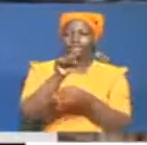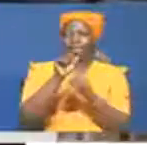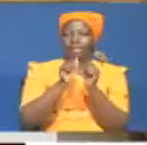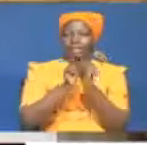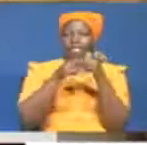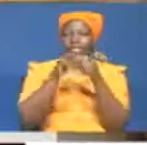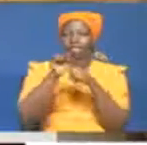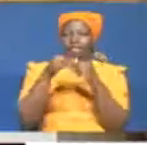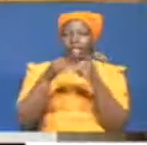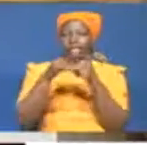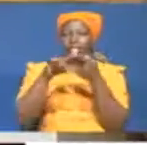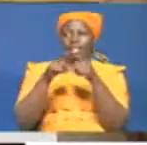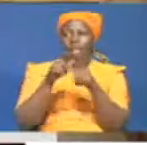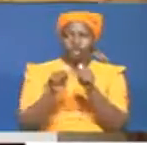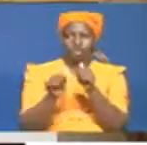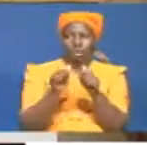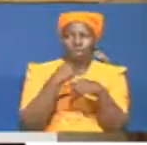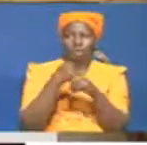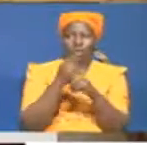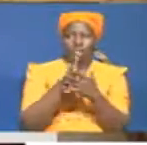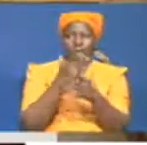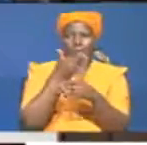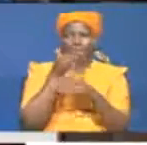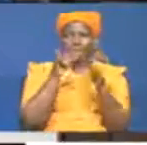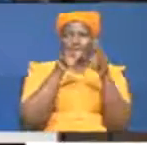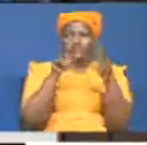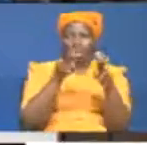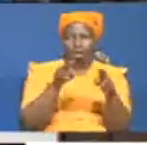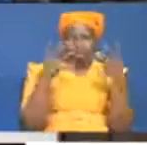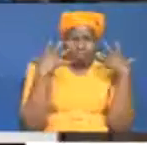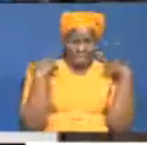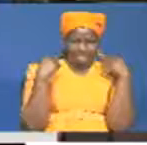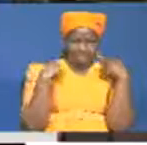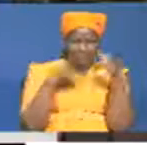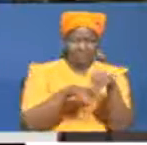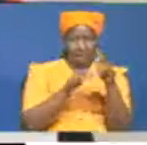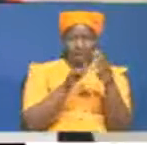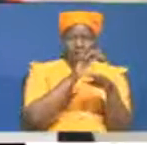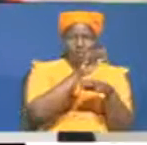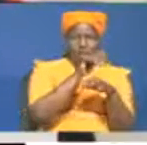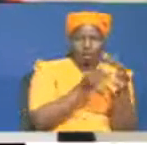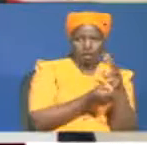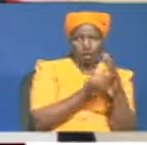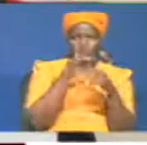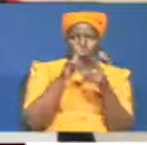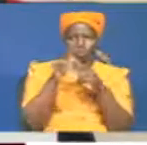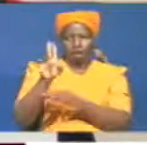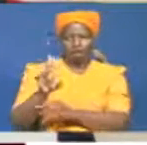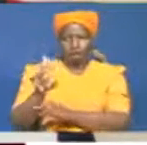standards that, among other things, ensures best international practice are upheld from production to consumption. The Kenya